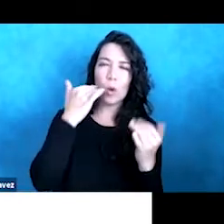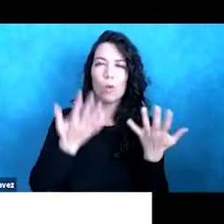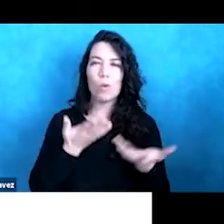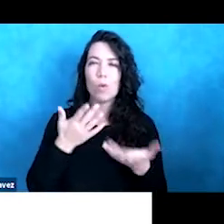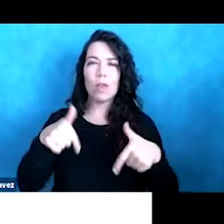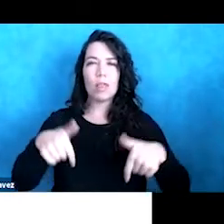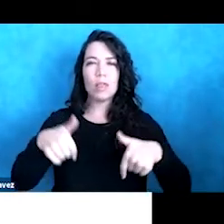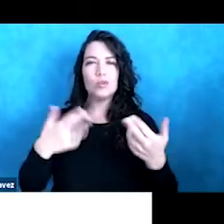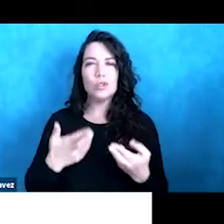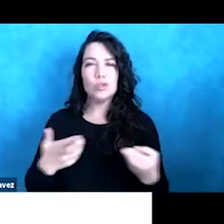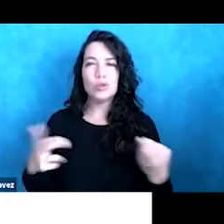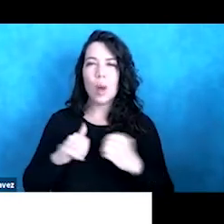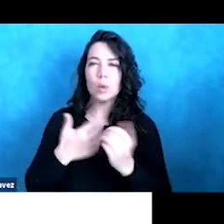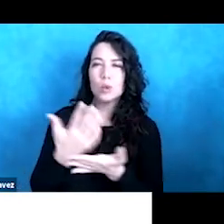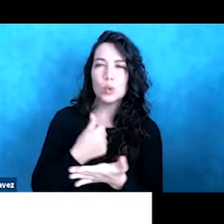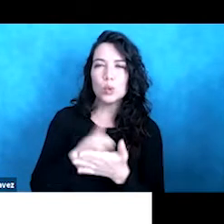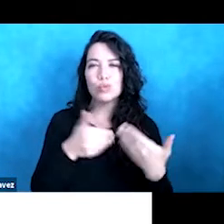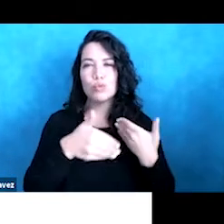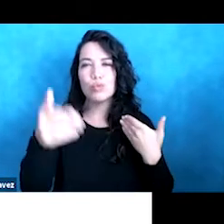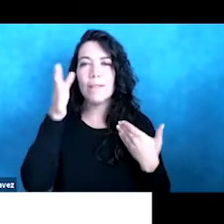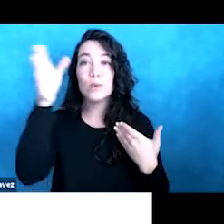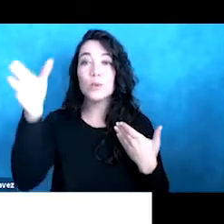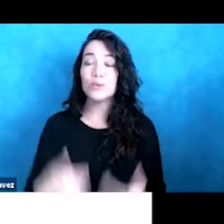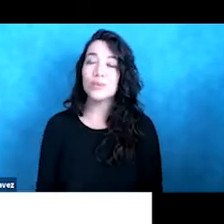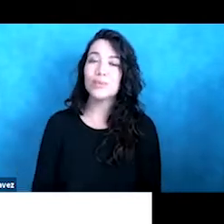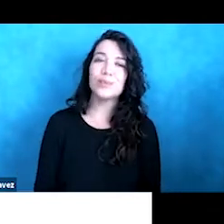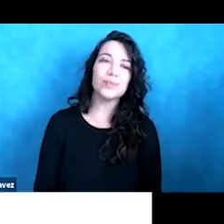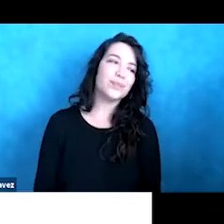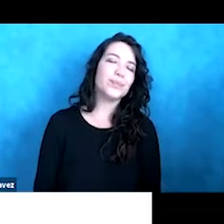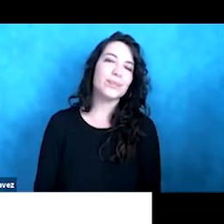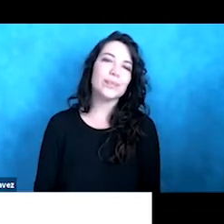this resource. Next slide, please.